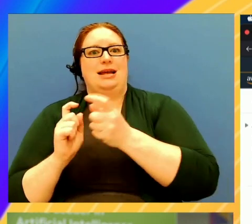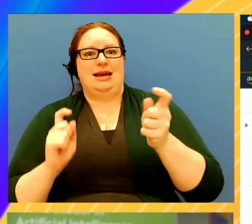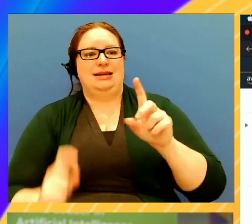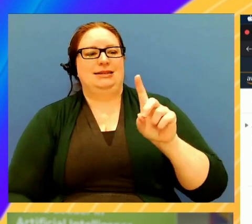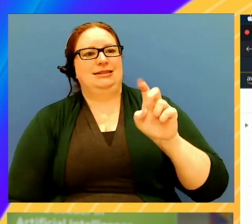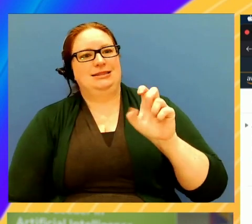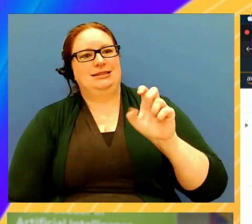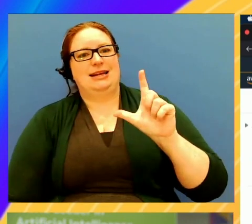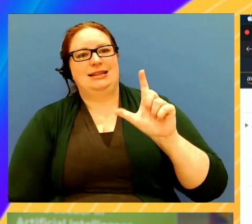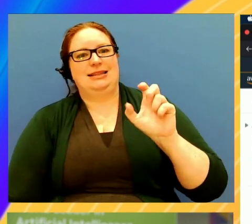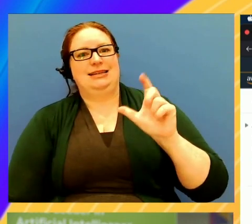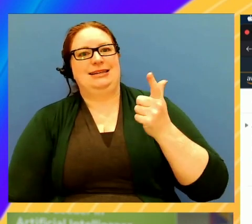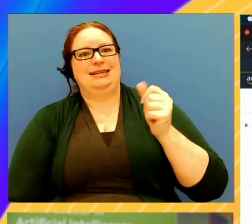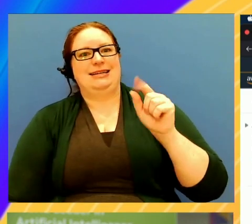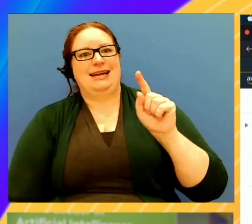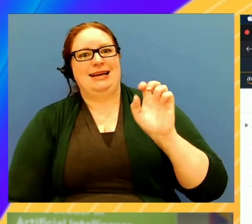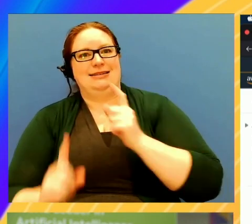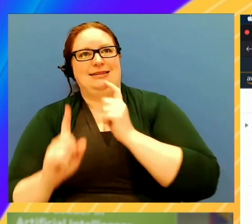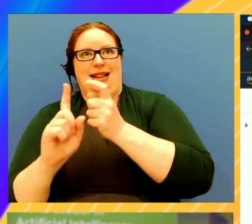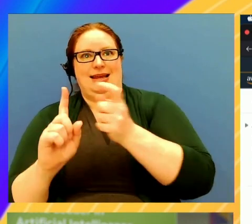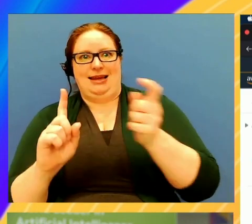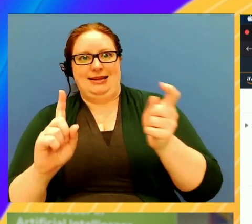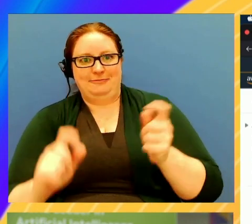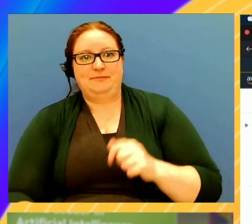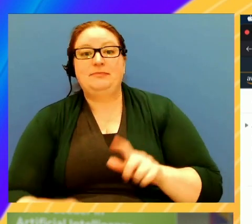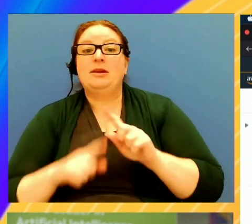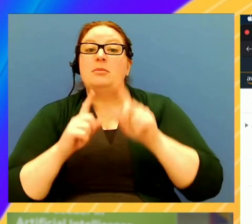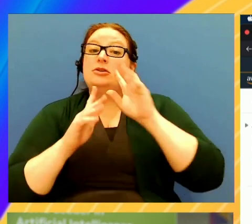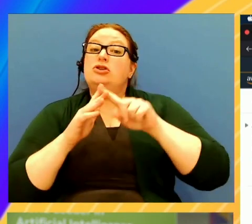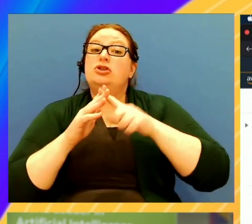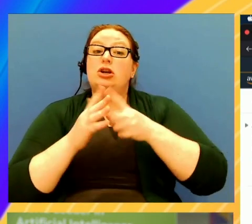this out of there. But as you're starting to design this out, make sure,